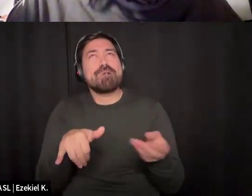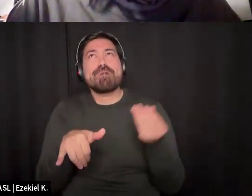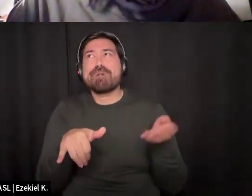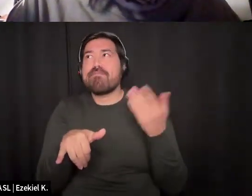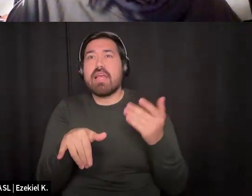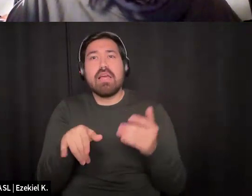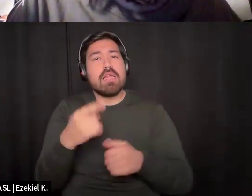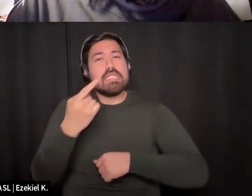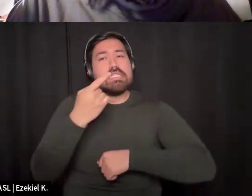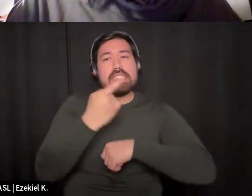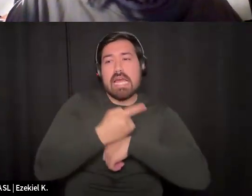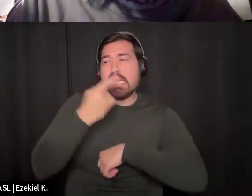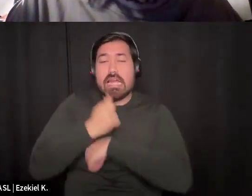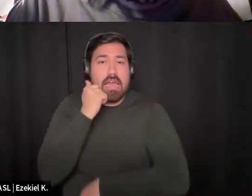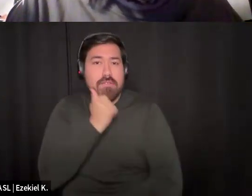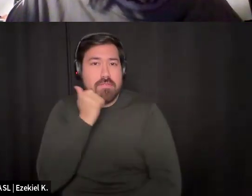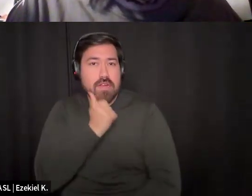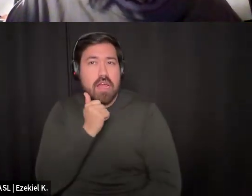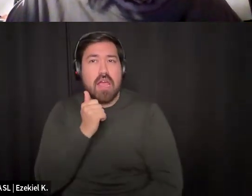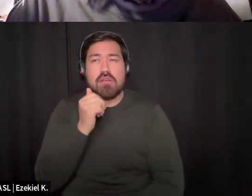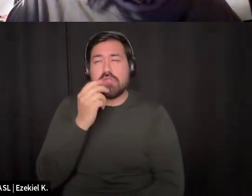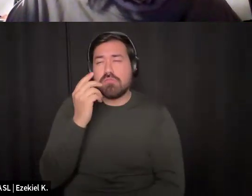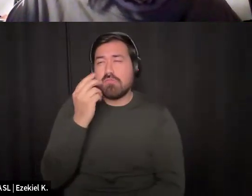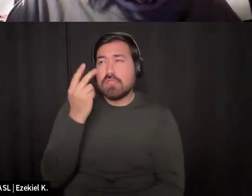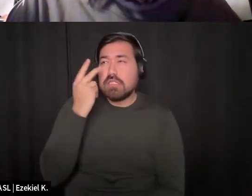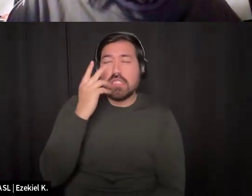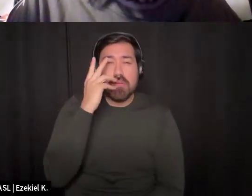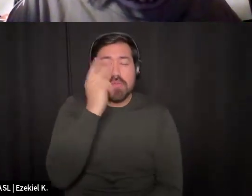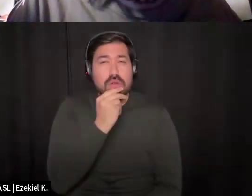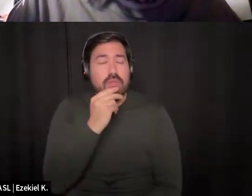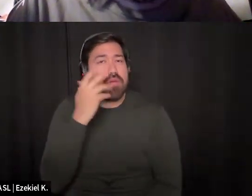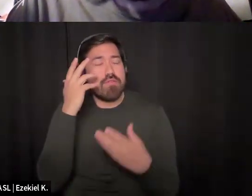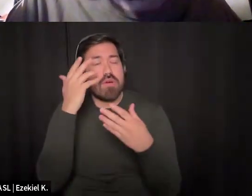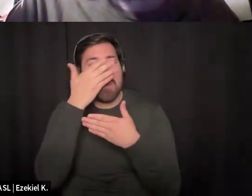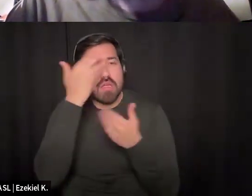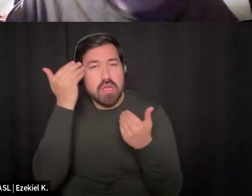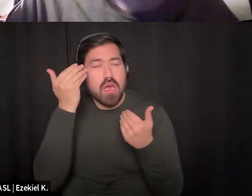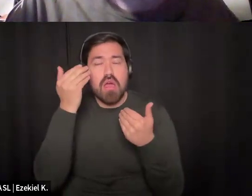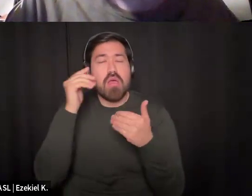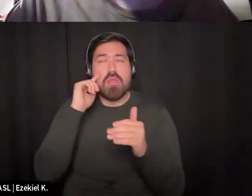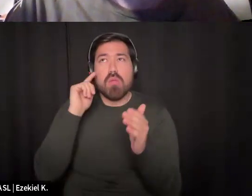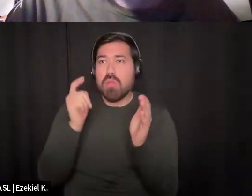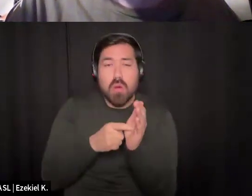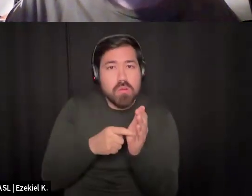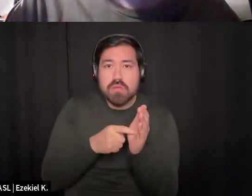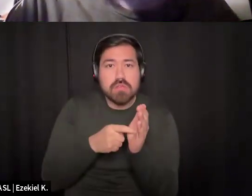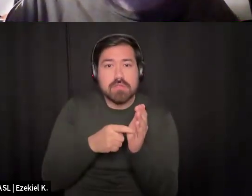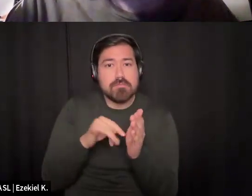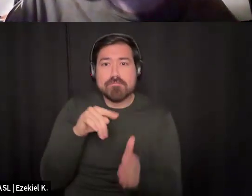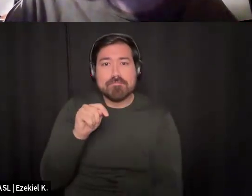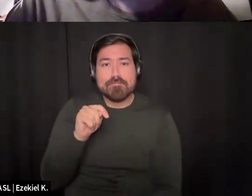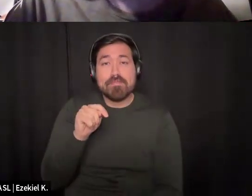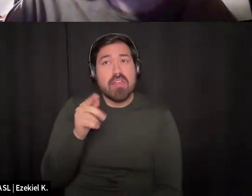our day-to-day beauty eludes us sometimes. Yeah. We don't notice it, right? And